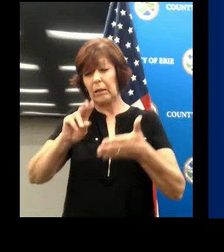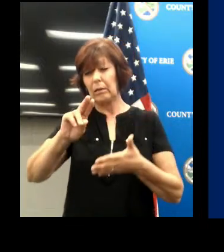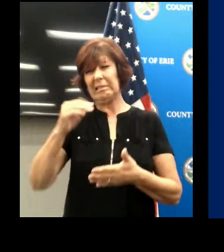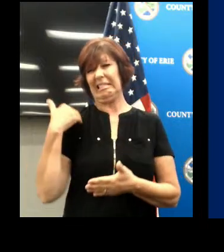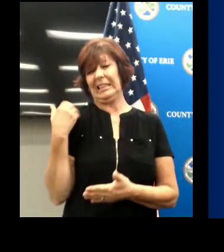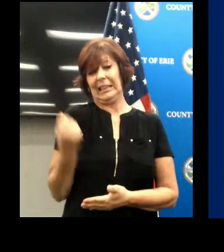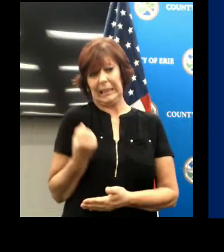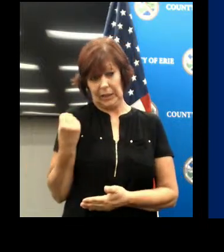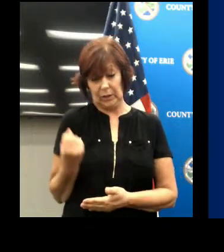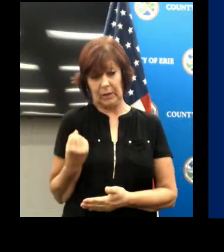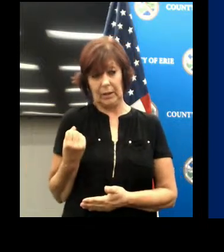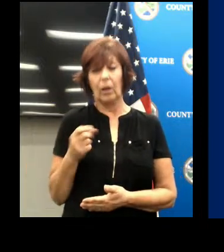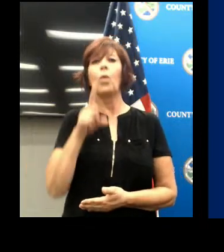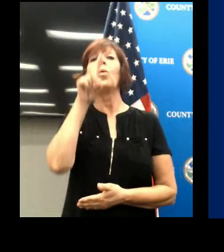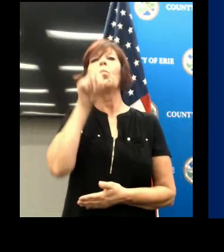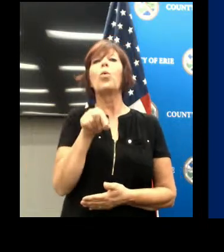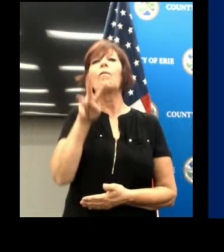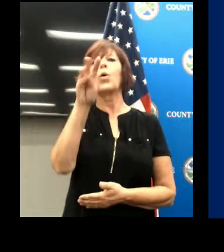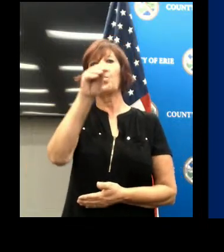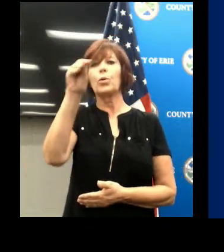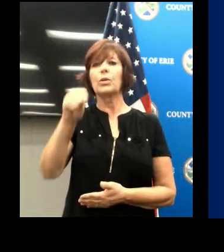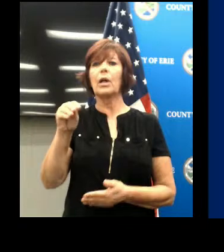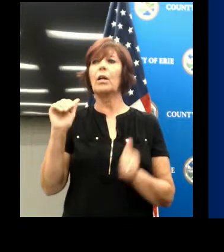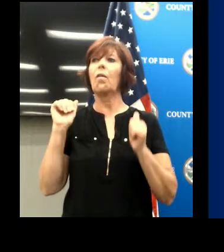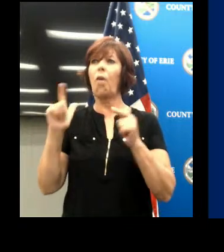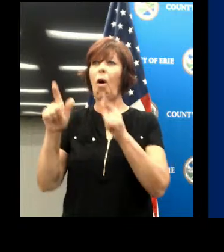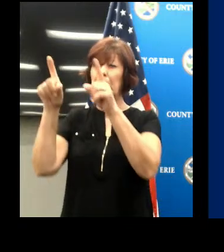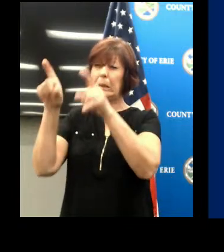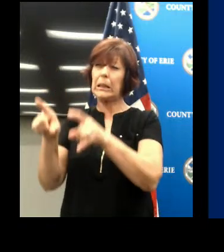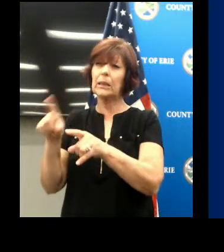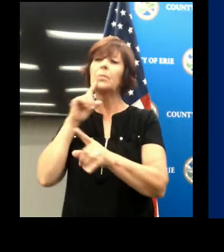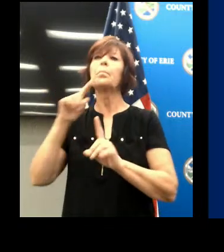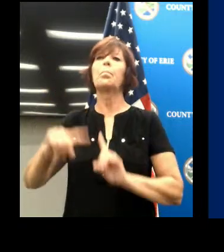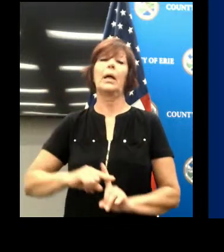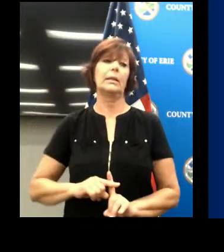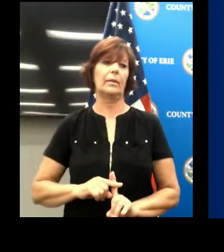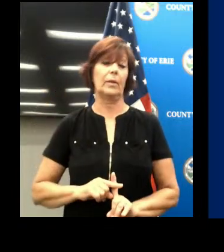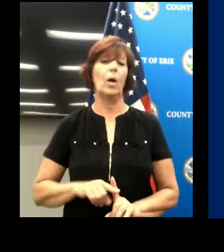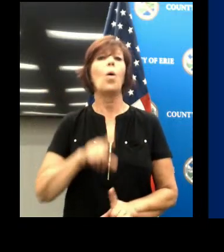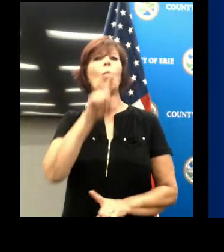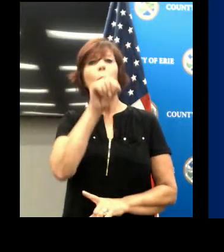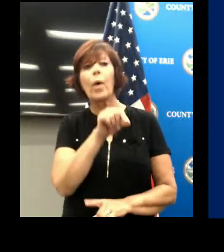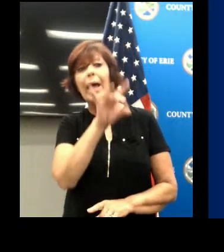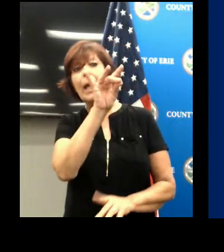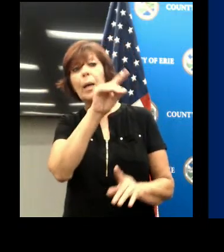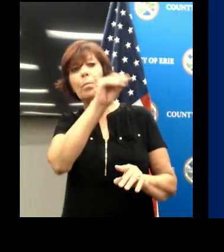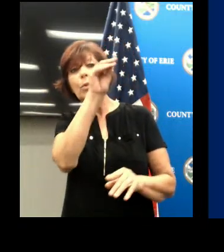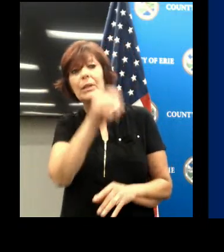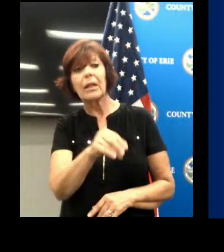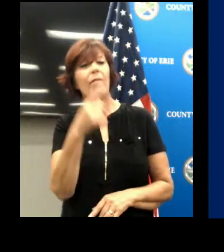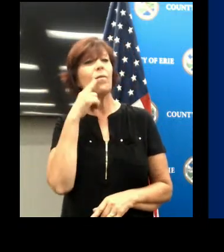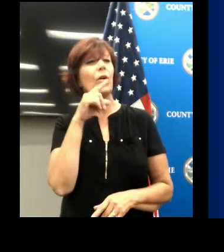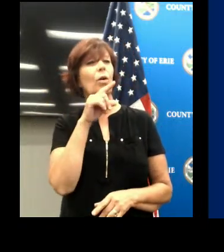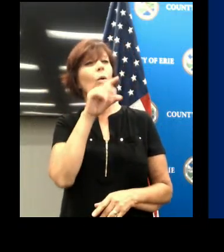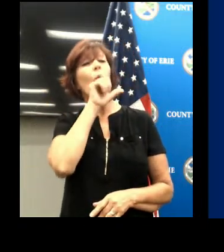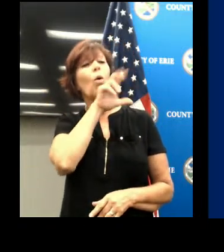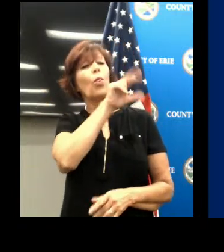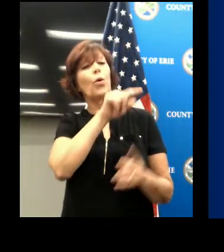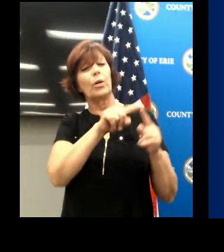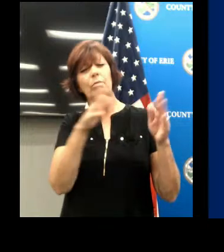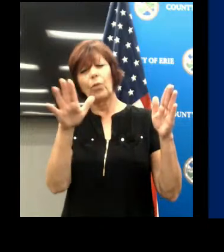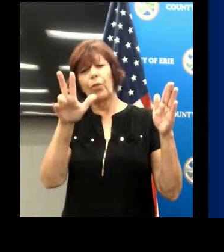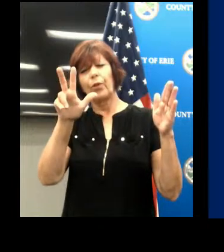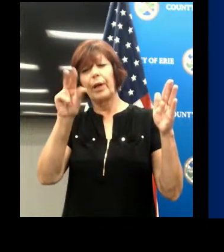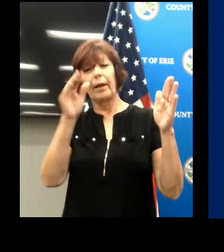Saturday, 1.4% of all cases were positive, and 1.8% of cases for the 30 to 39 year